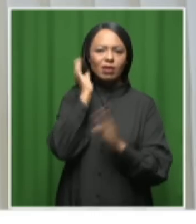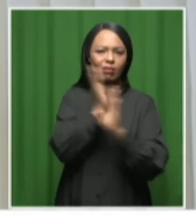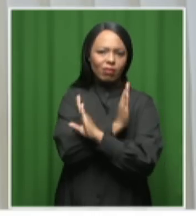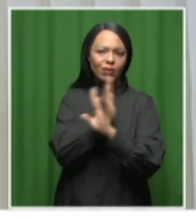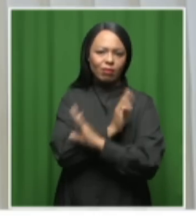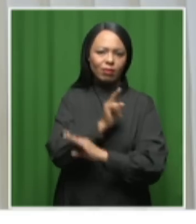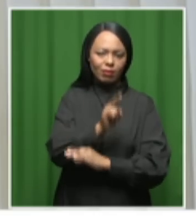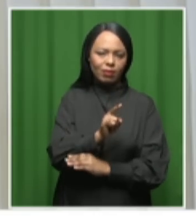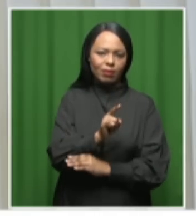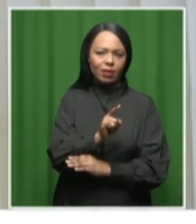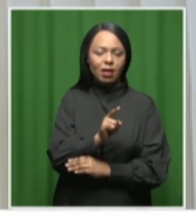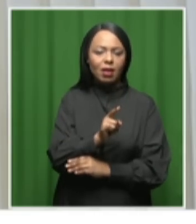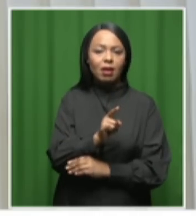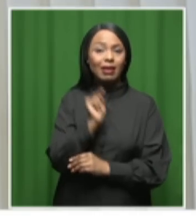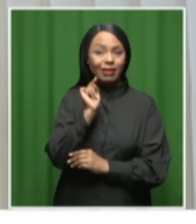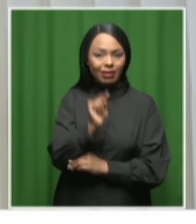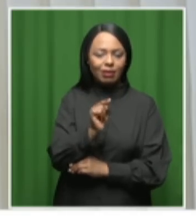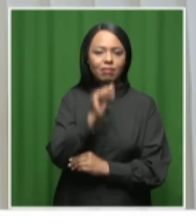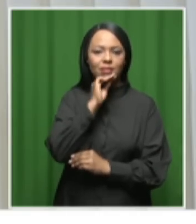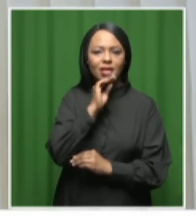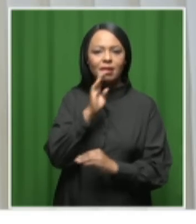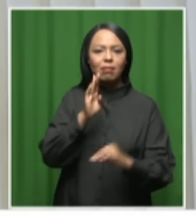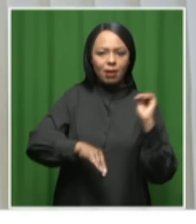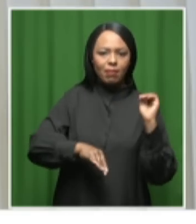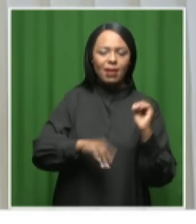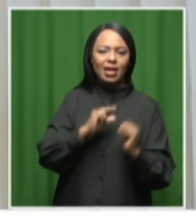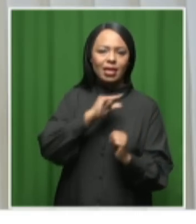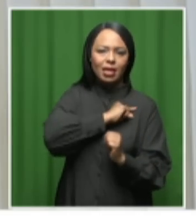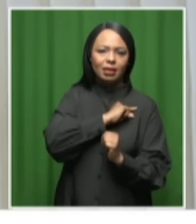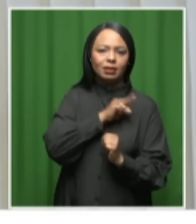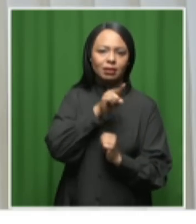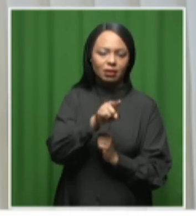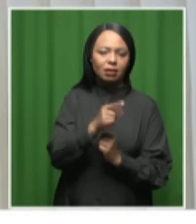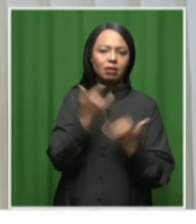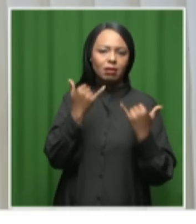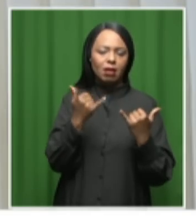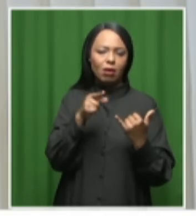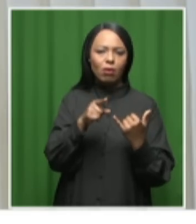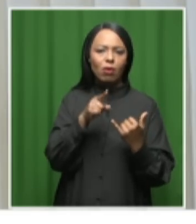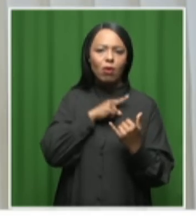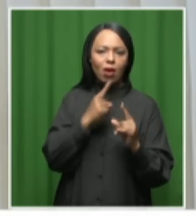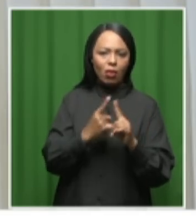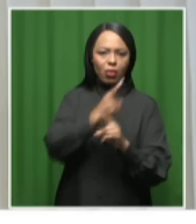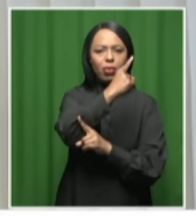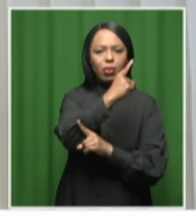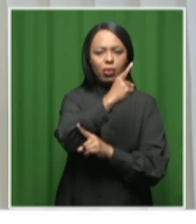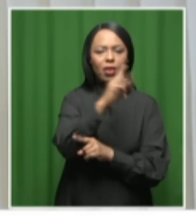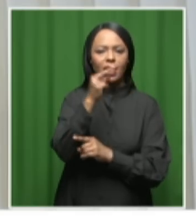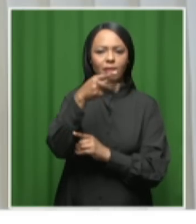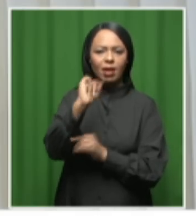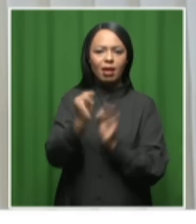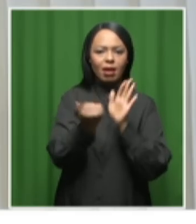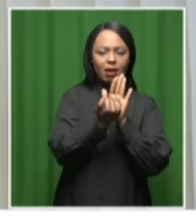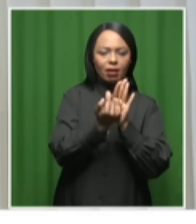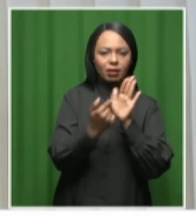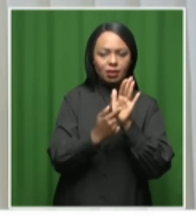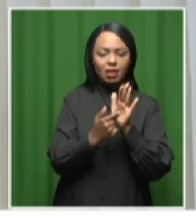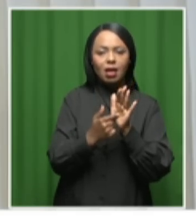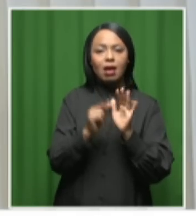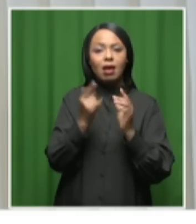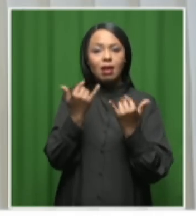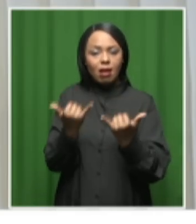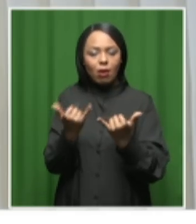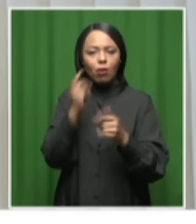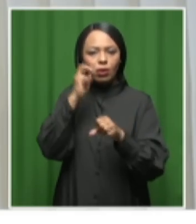in the first place. By that, I find you guilty, or I want you to be found guilty in contravening the NPA Act. And in order to do that, I